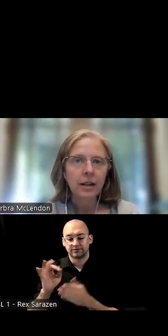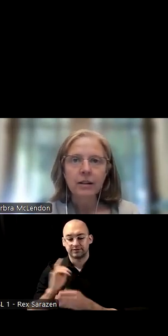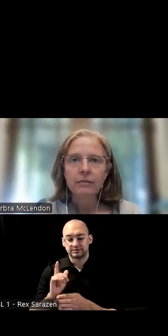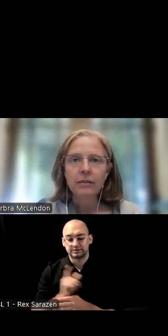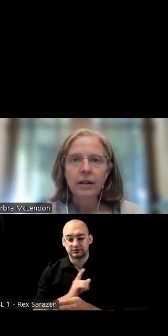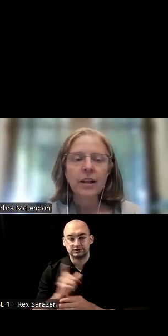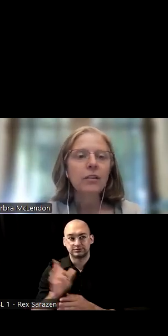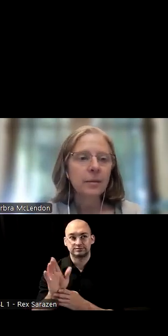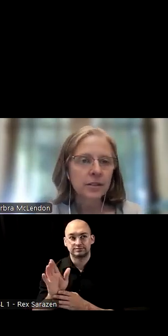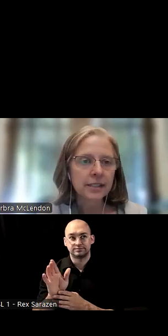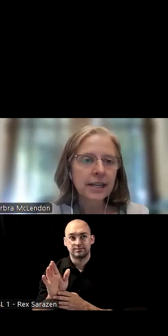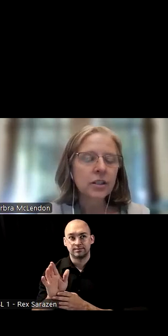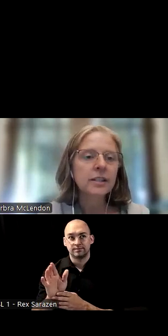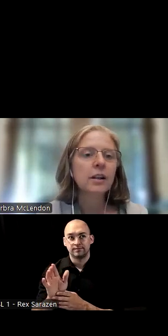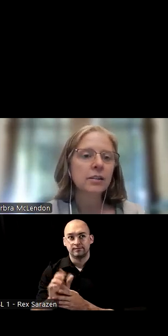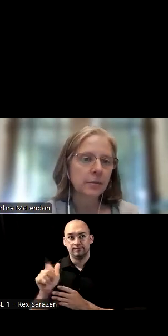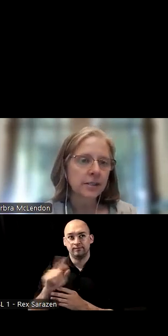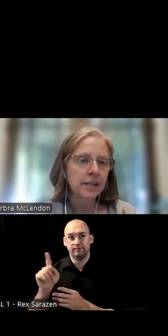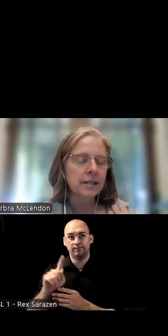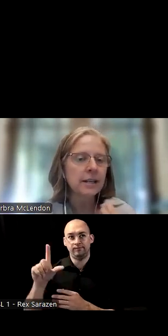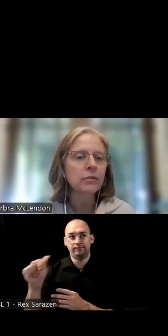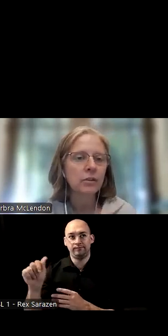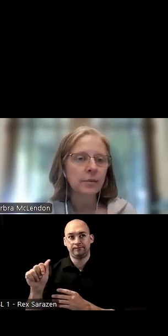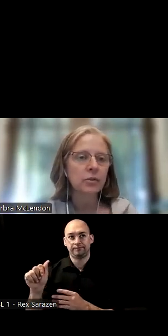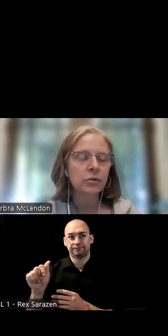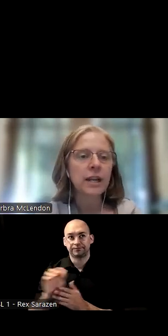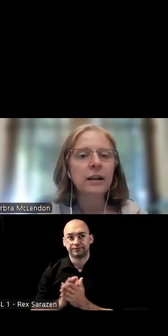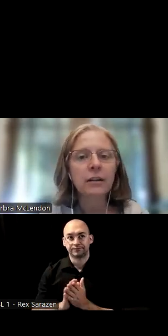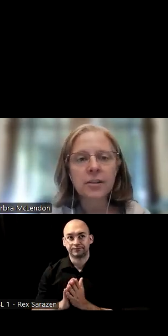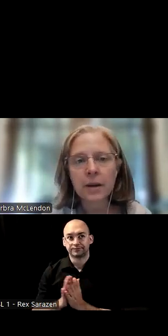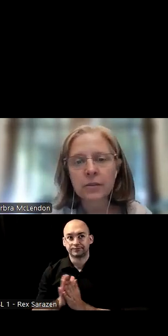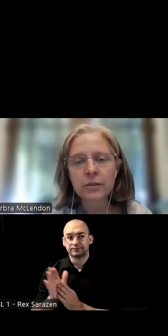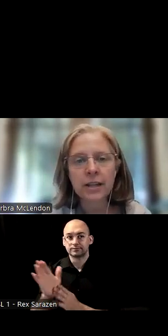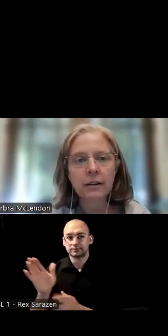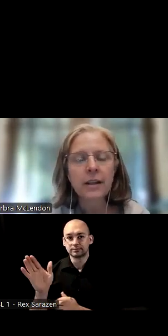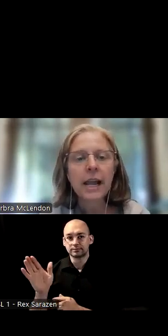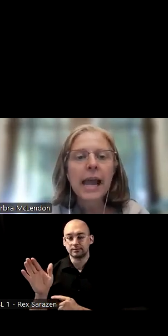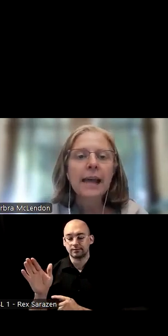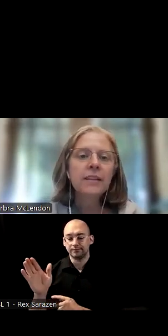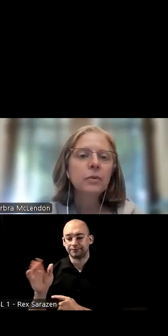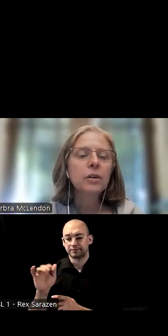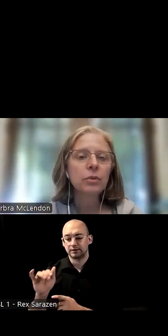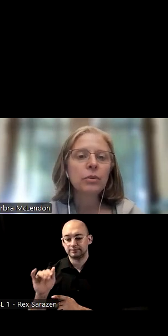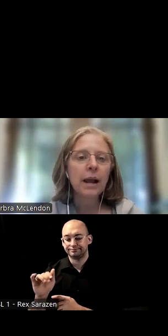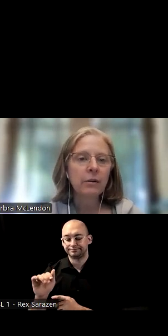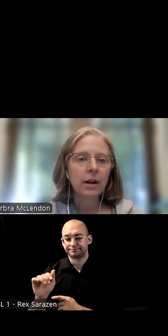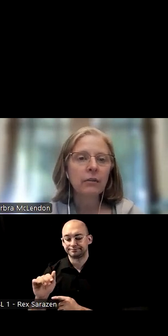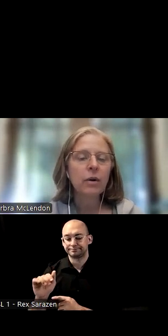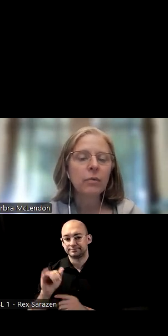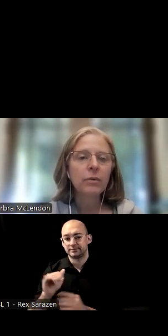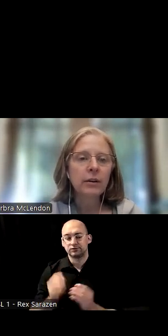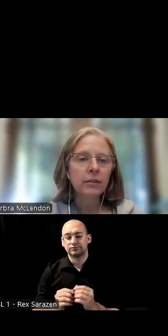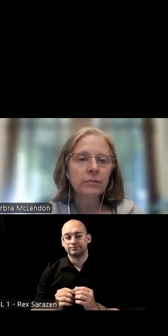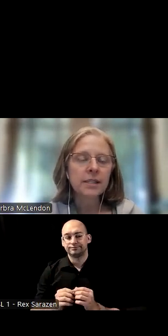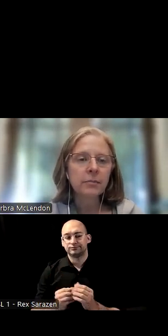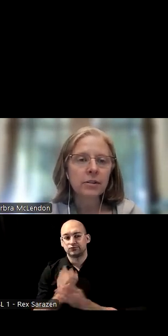other. That Alzheimer's Los Angeles, Alzheimer's San Diego, and Alzheimer's Orange County are the sponsors of. And this one grew out of what we